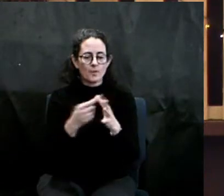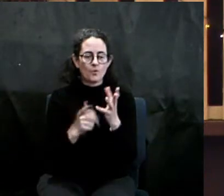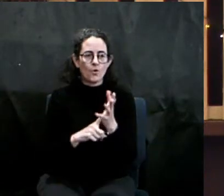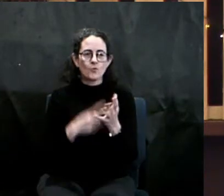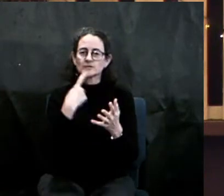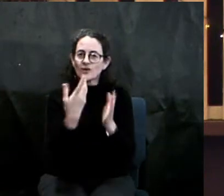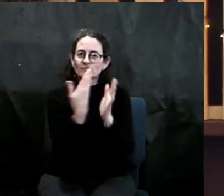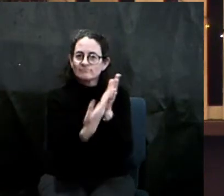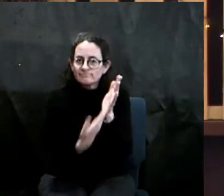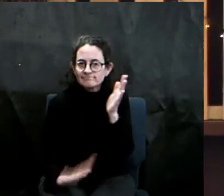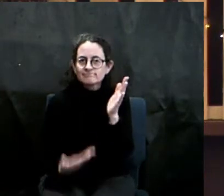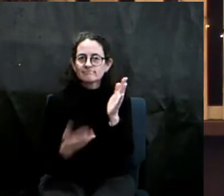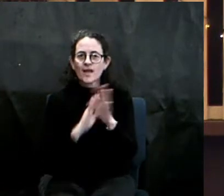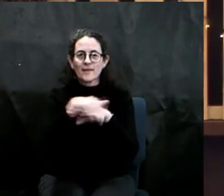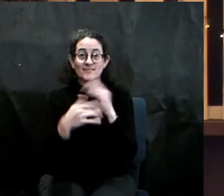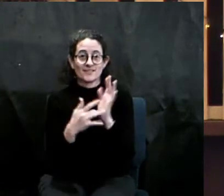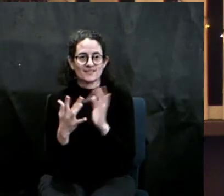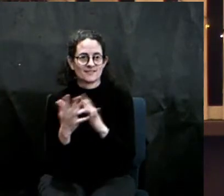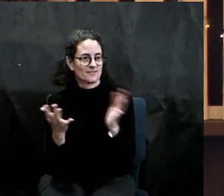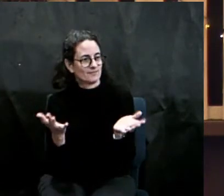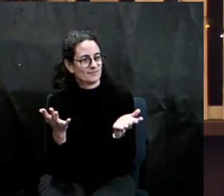about Jesus.